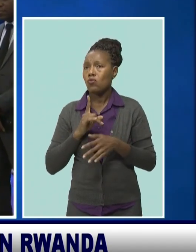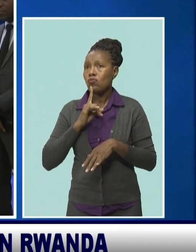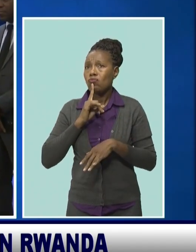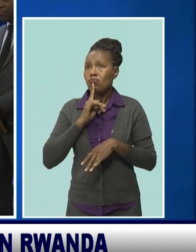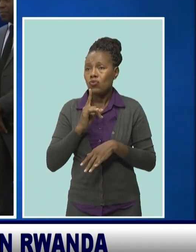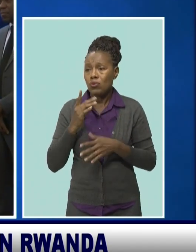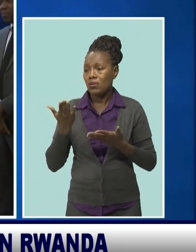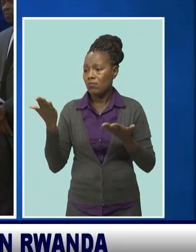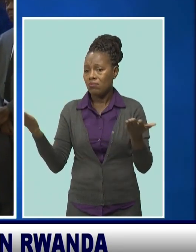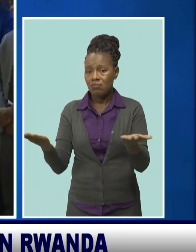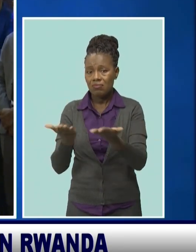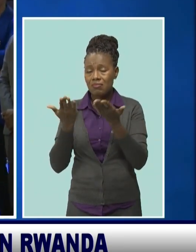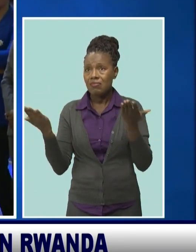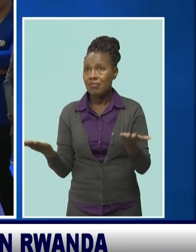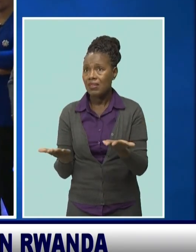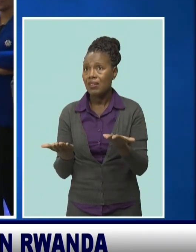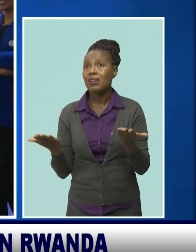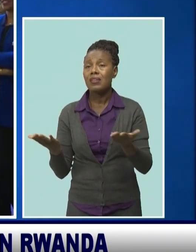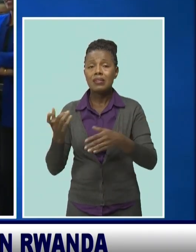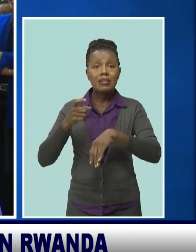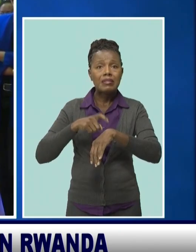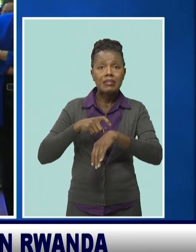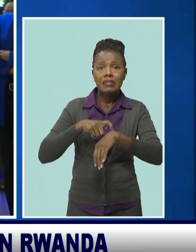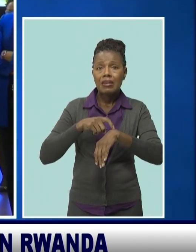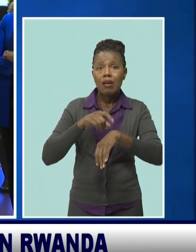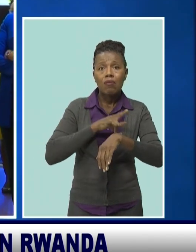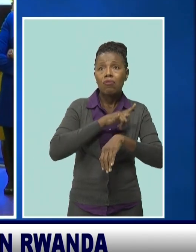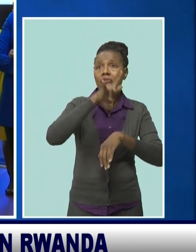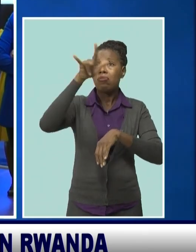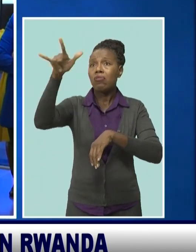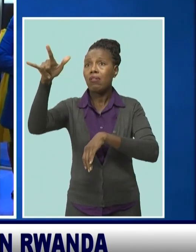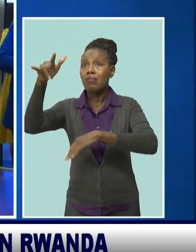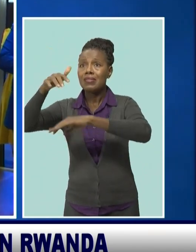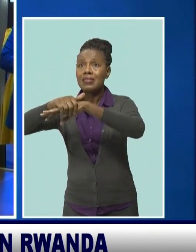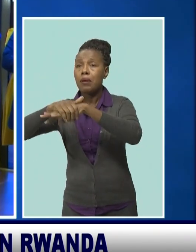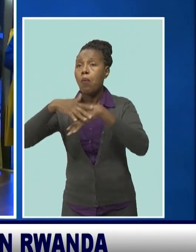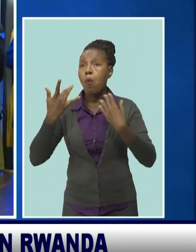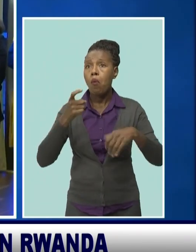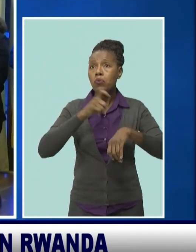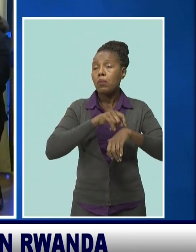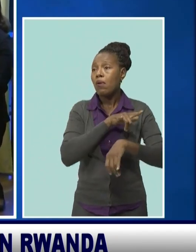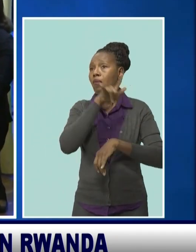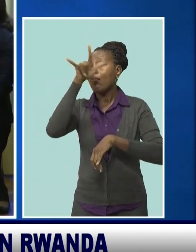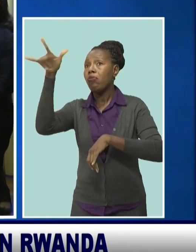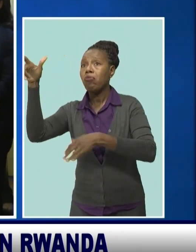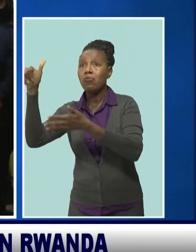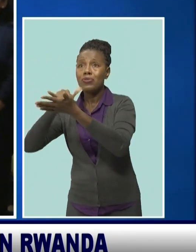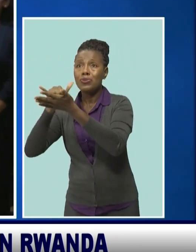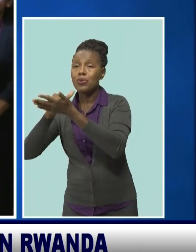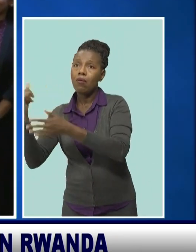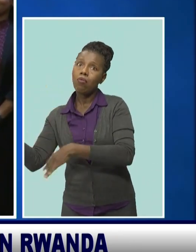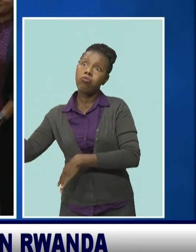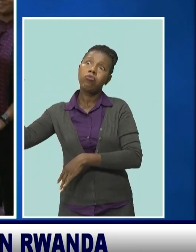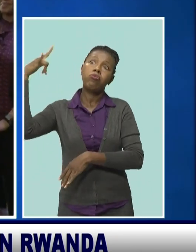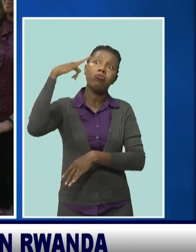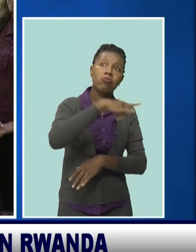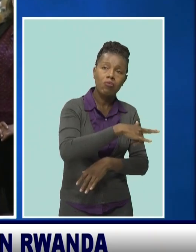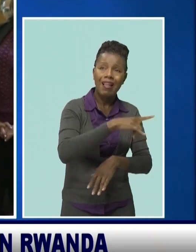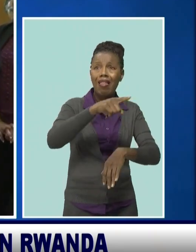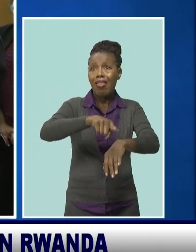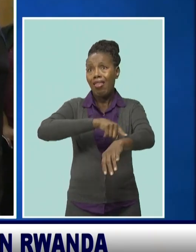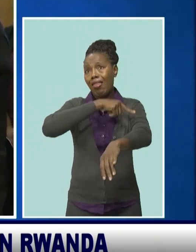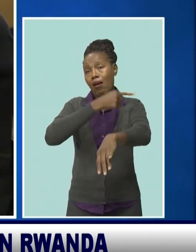available, the time we go to London and we come back down, or New York and come back down, the journey is still longer than if we went